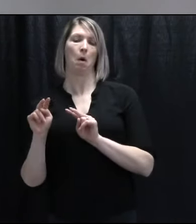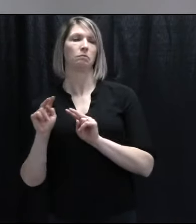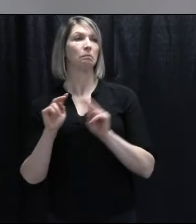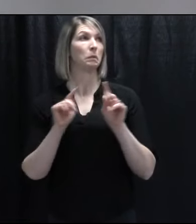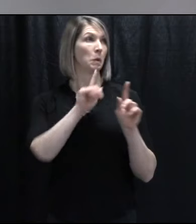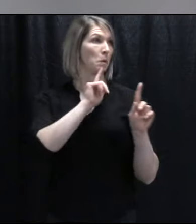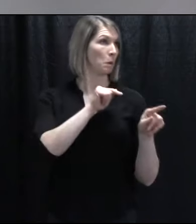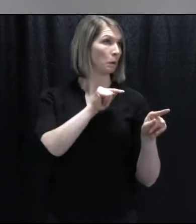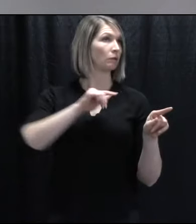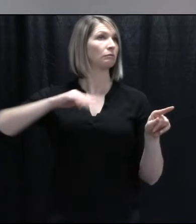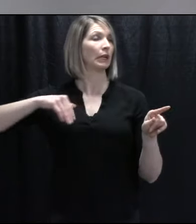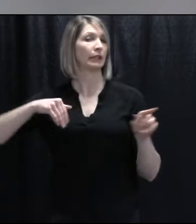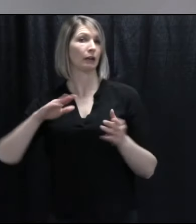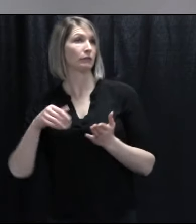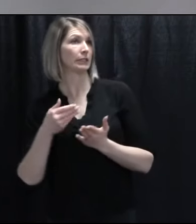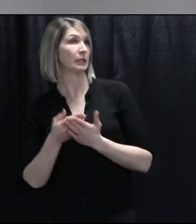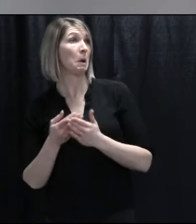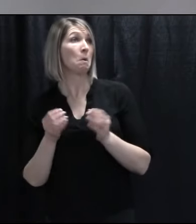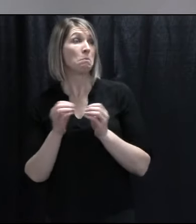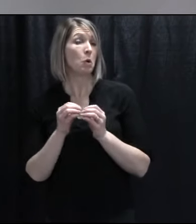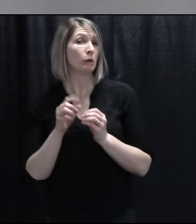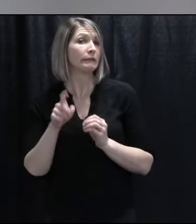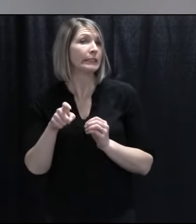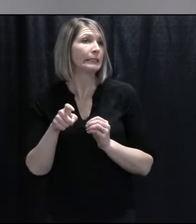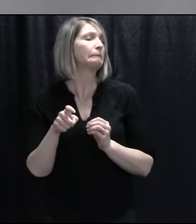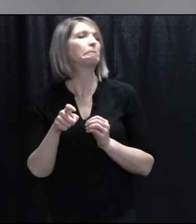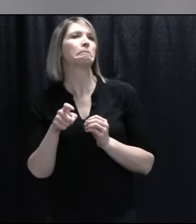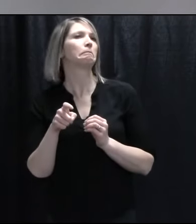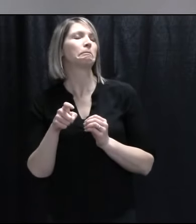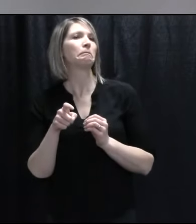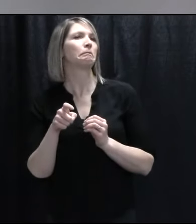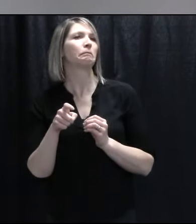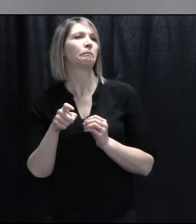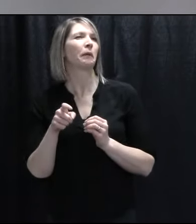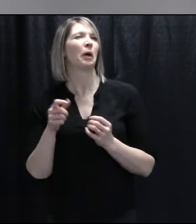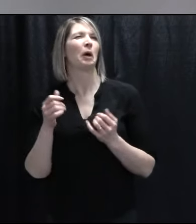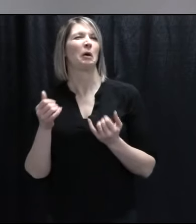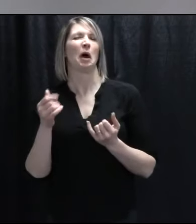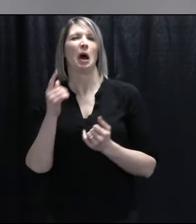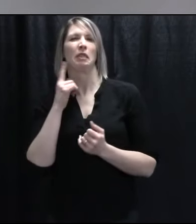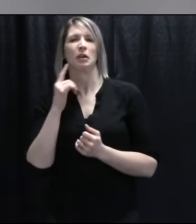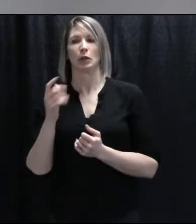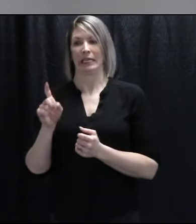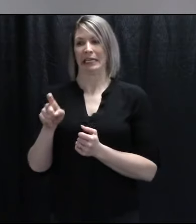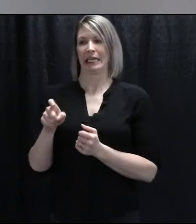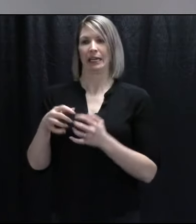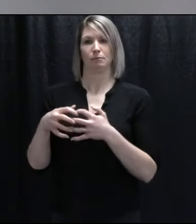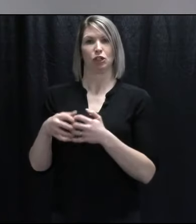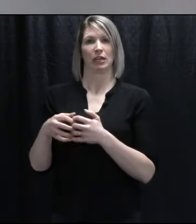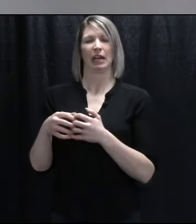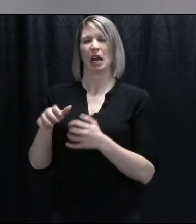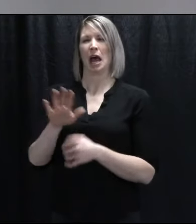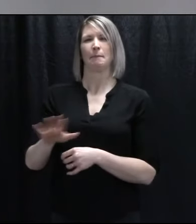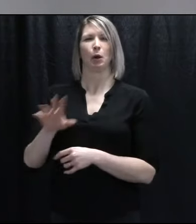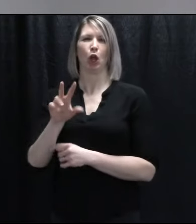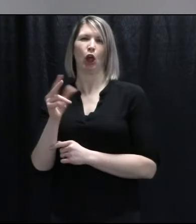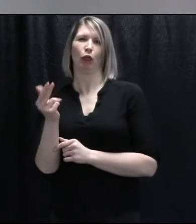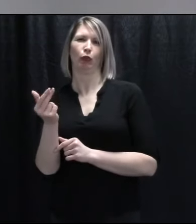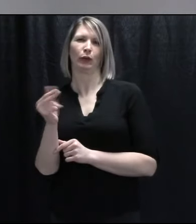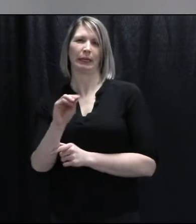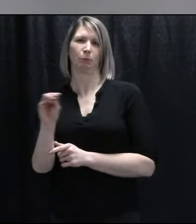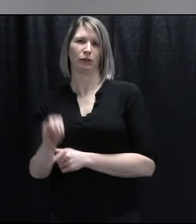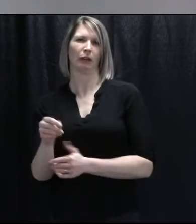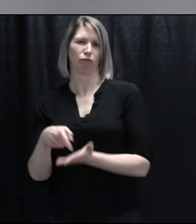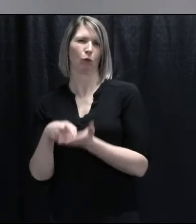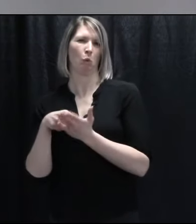But so far, our ventilator usage is down around 13%. I think this goes back to the